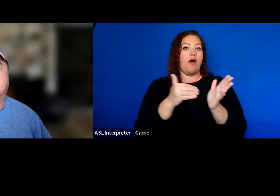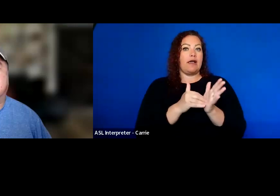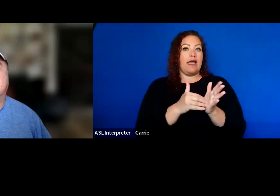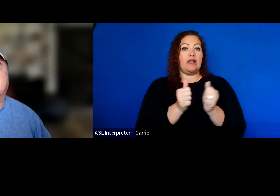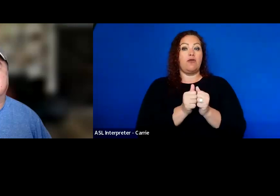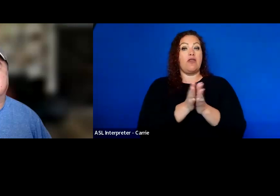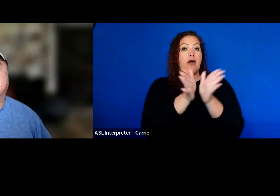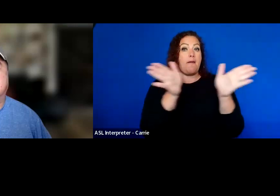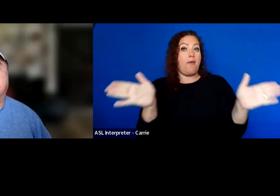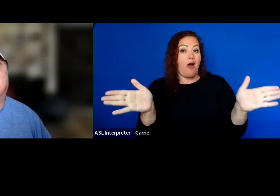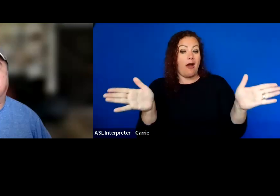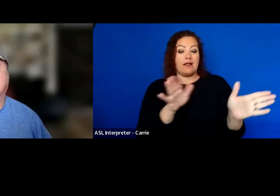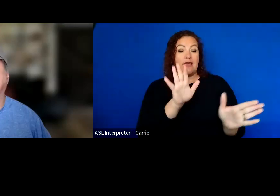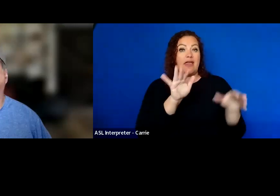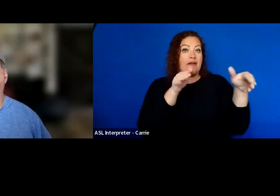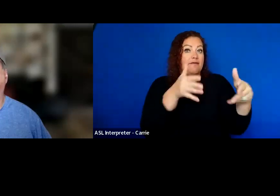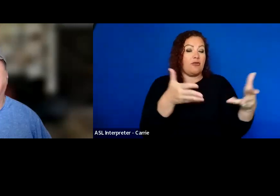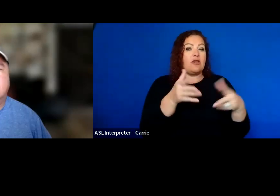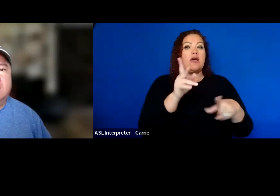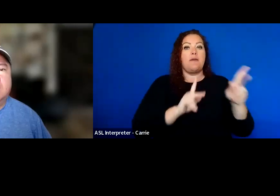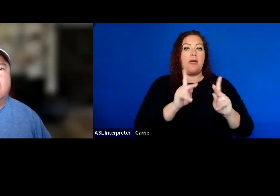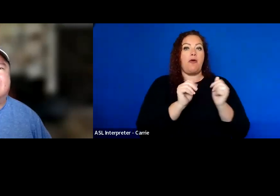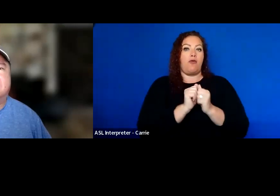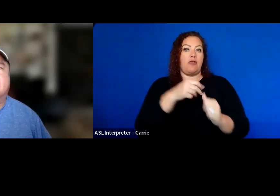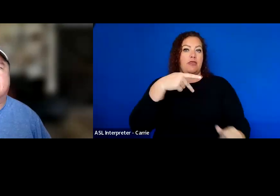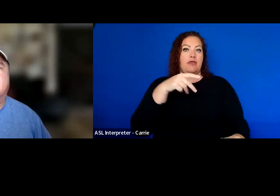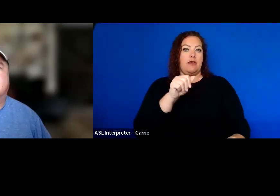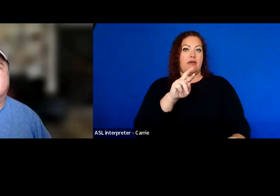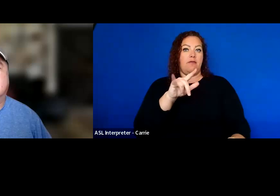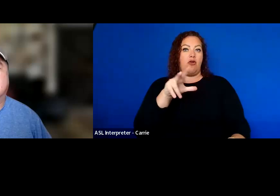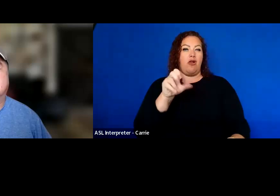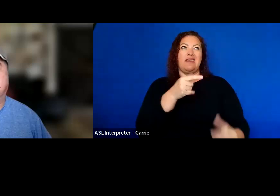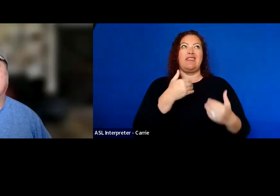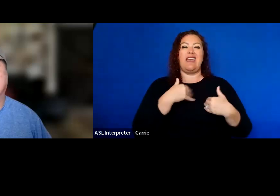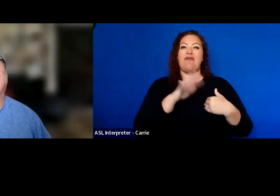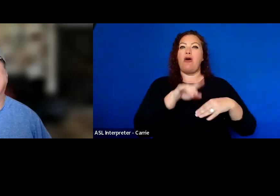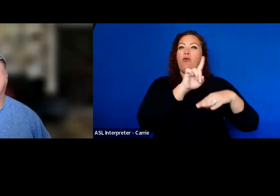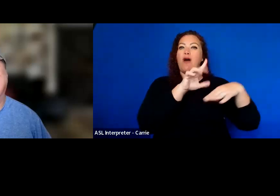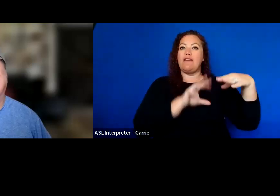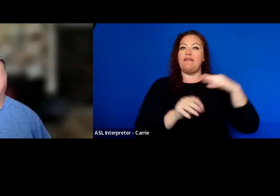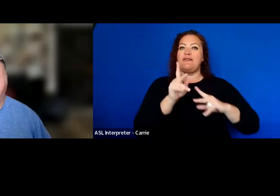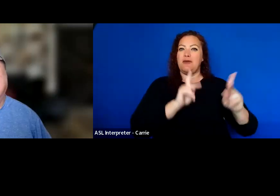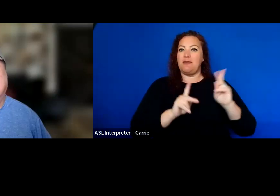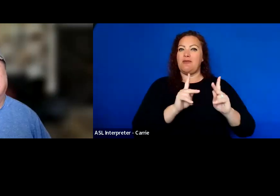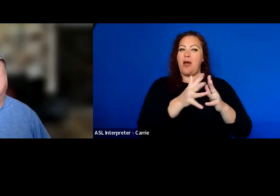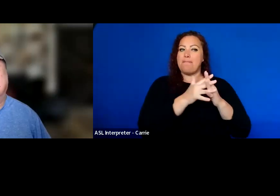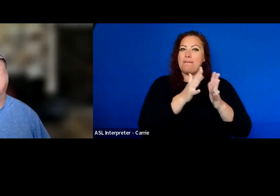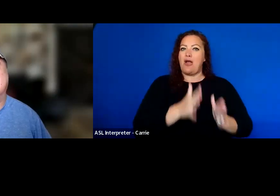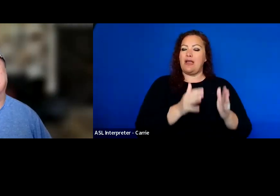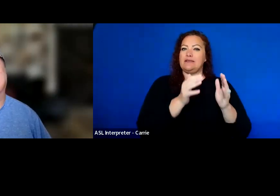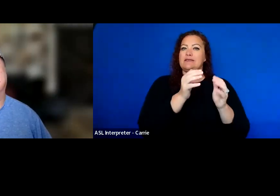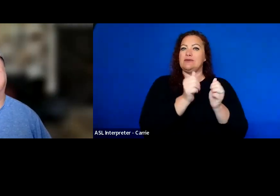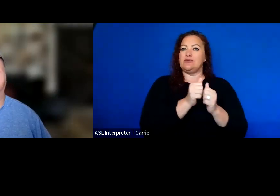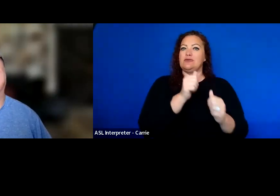our scope of people with paralysis, there's about 1 in 50 Americans with paralysis. So that's around, with